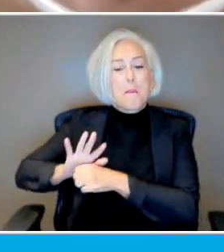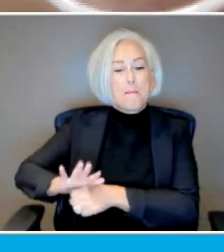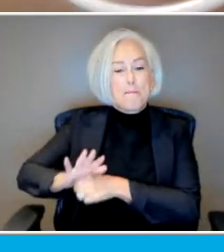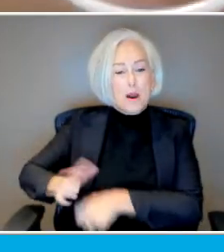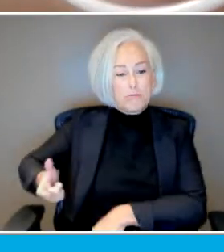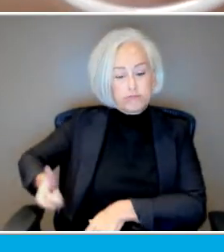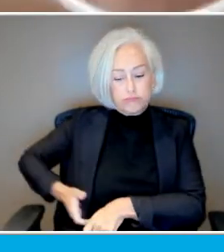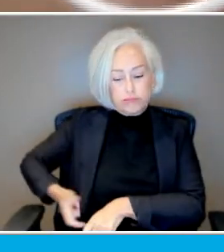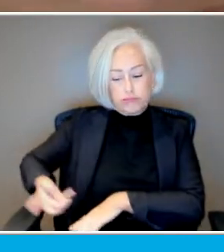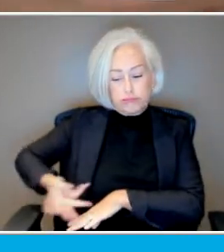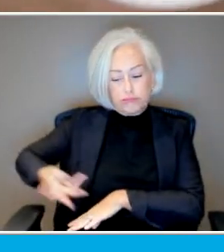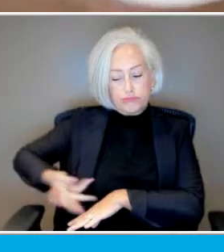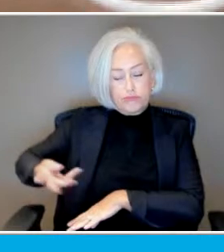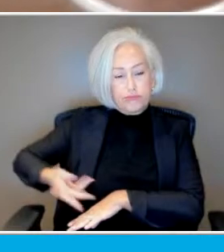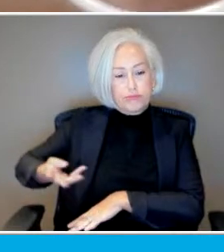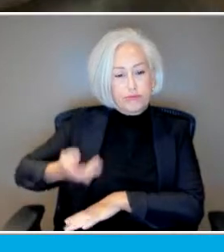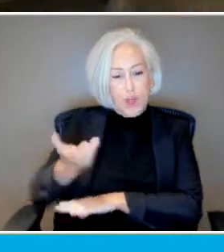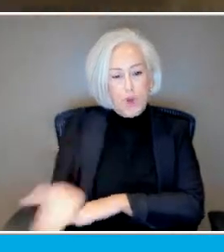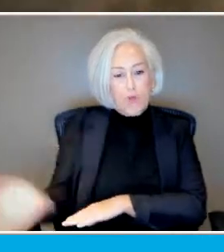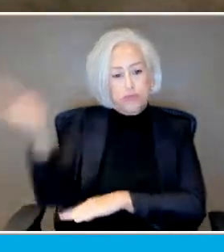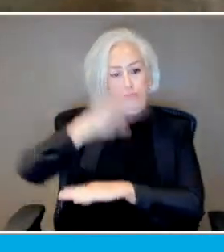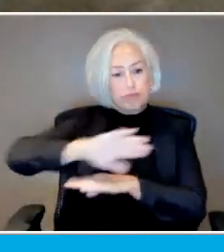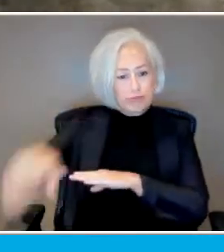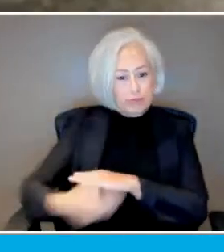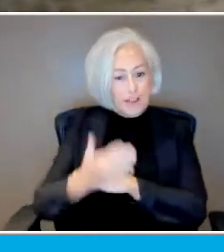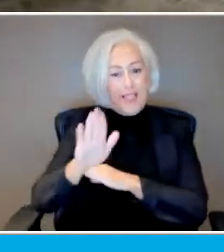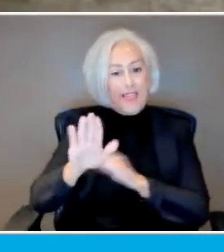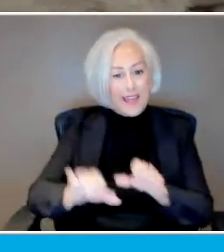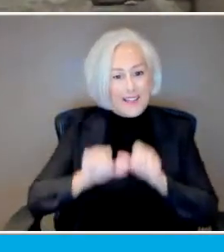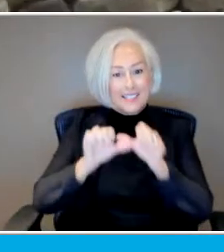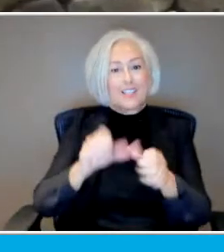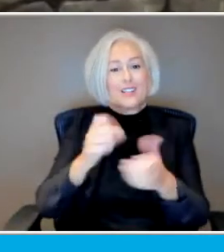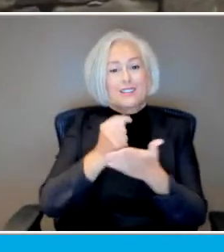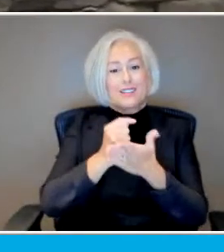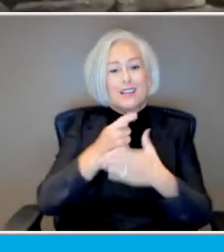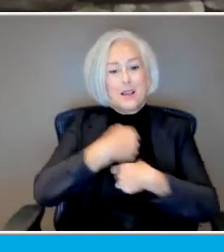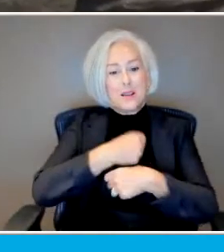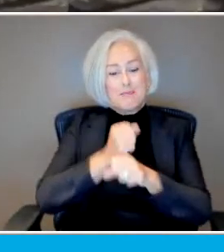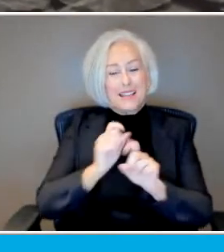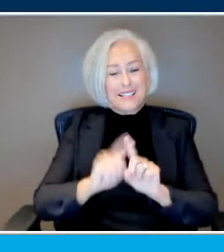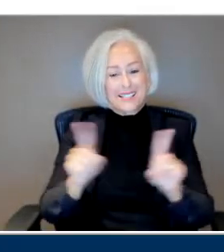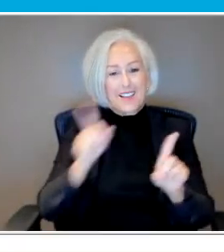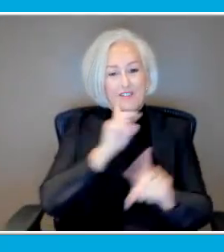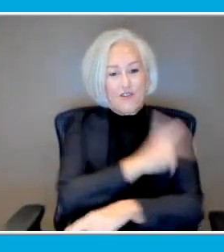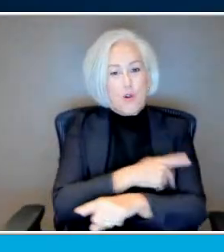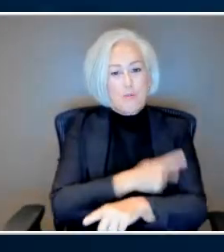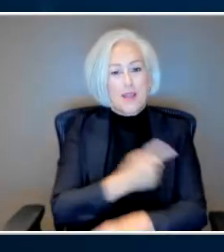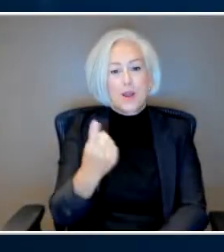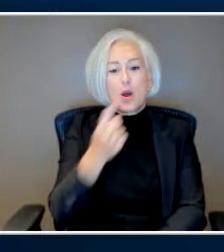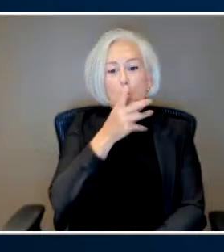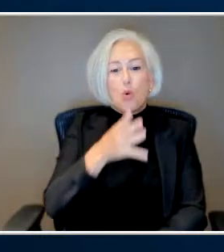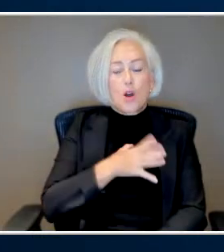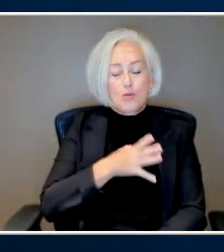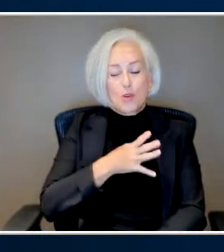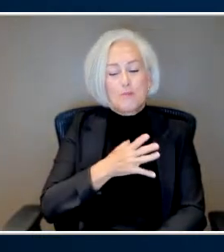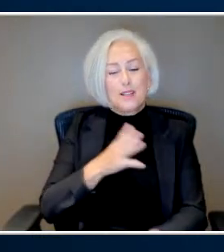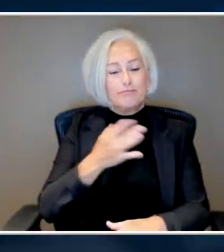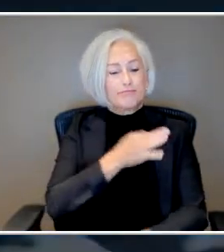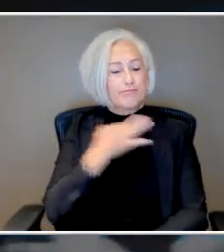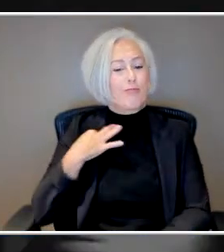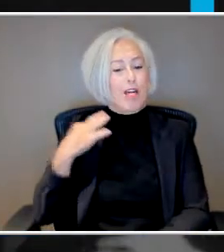continuous therapy making a difference for patients. Meet one woman who volunteered to test its effectiveness. Monday at 8.